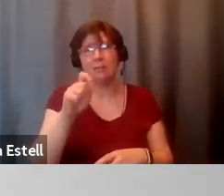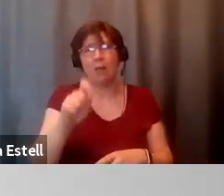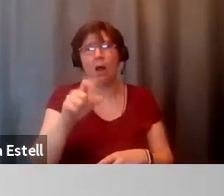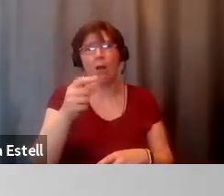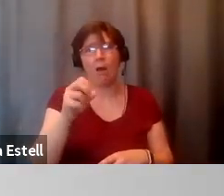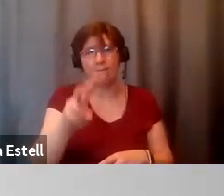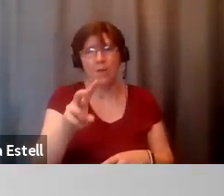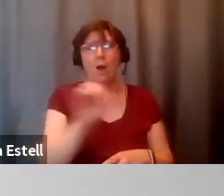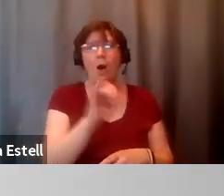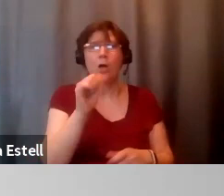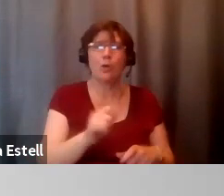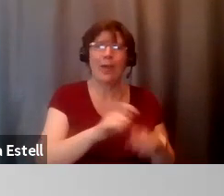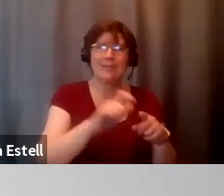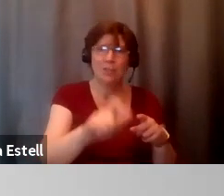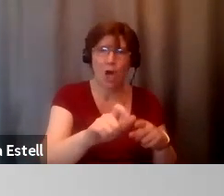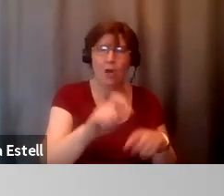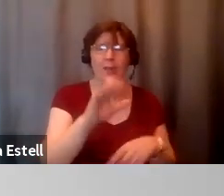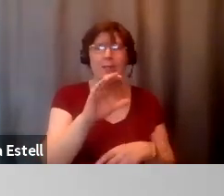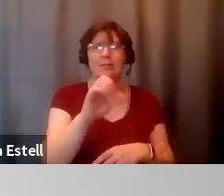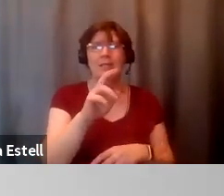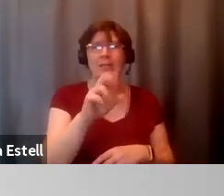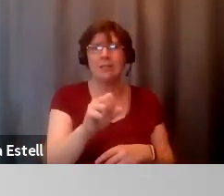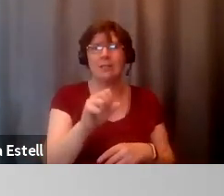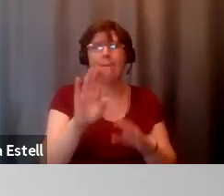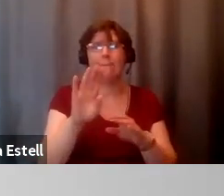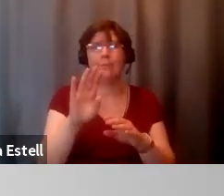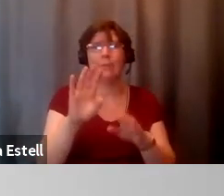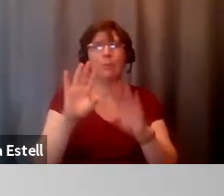2020census.gov. You can also call the Census Bureau at